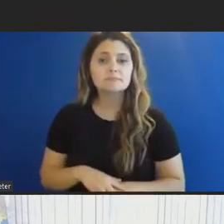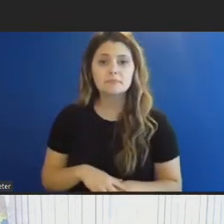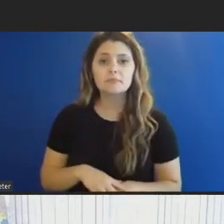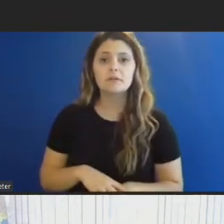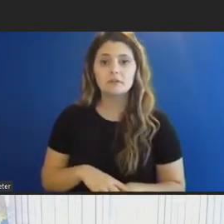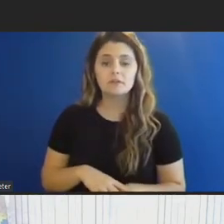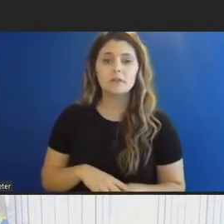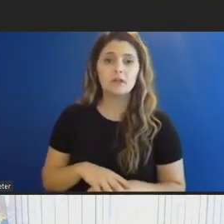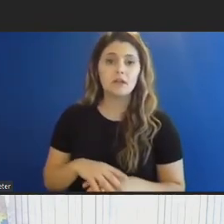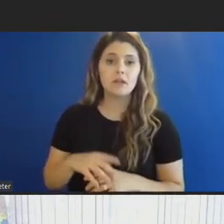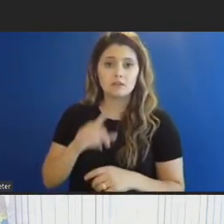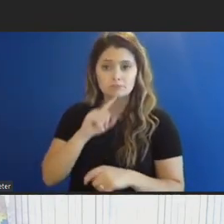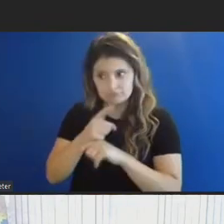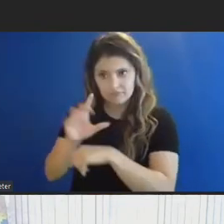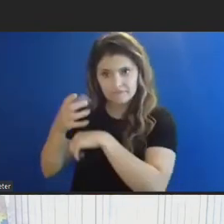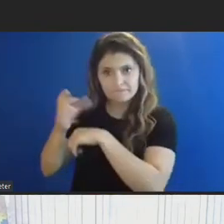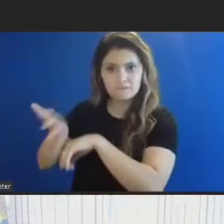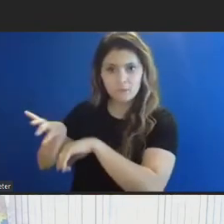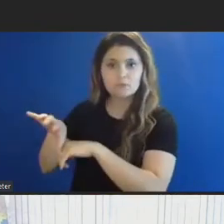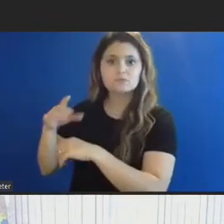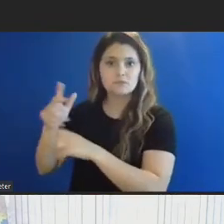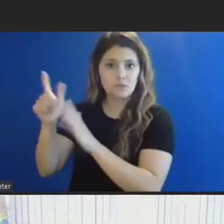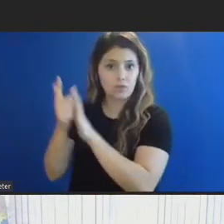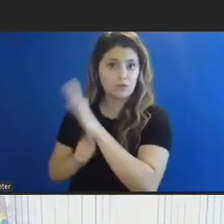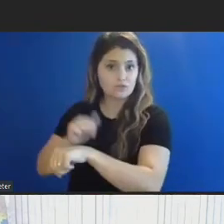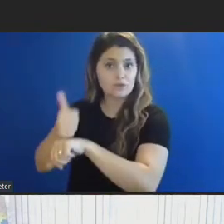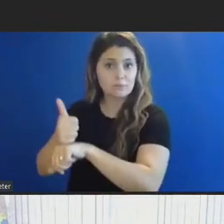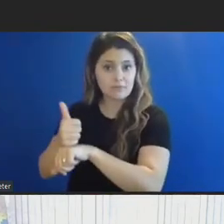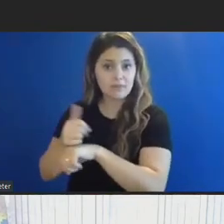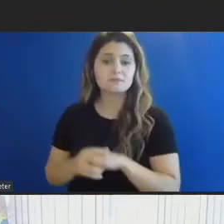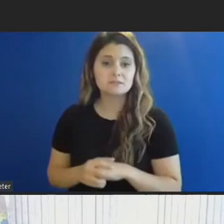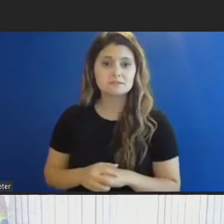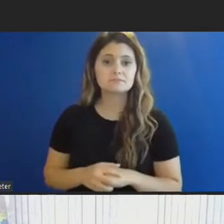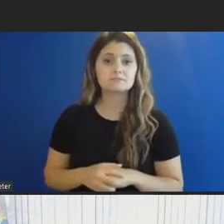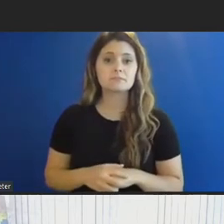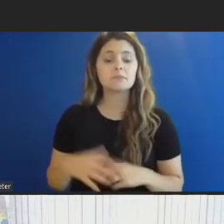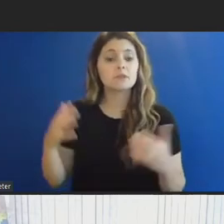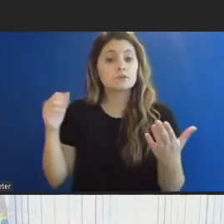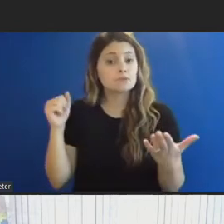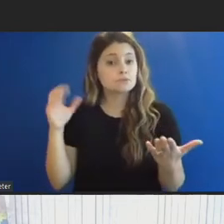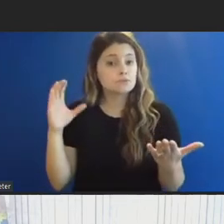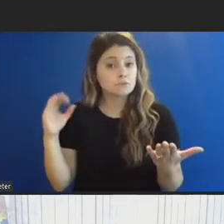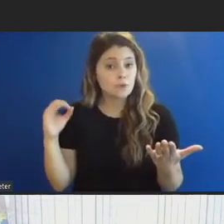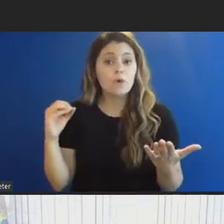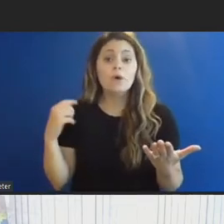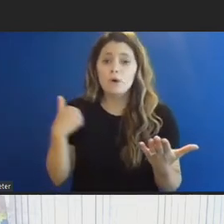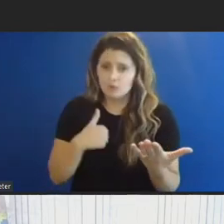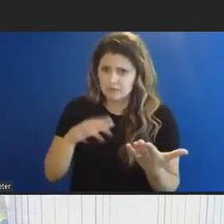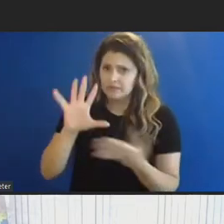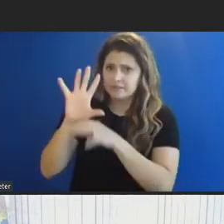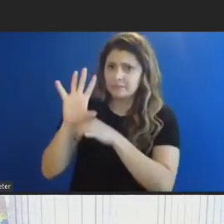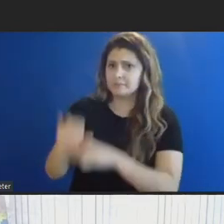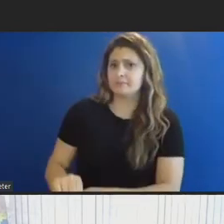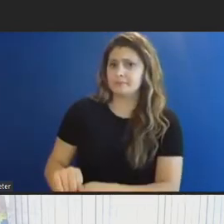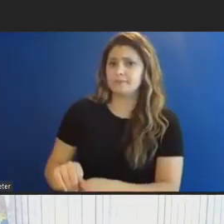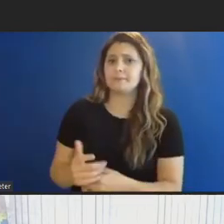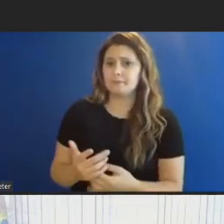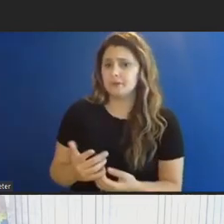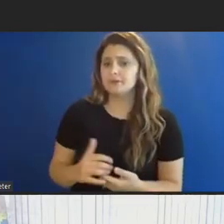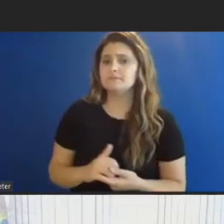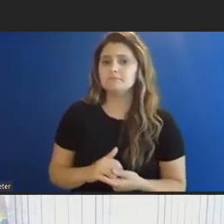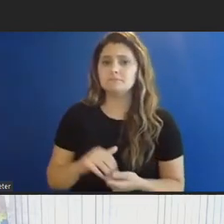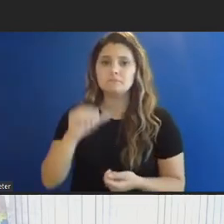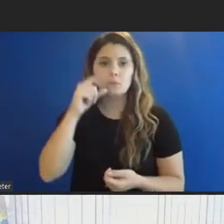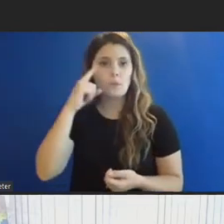and enforce the laws that are in place. So we're used to doing that. I don't think it